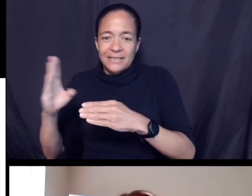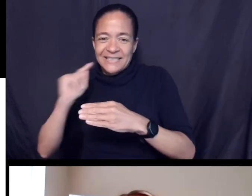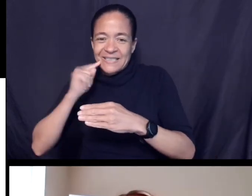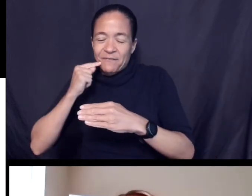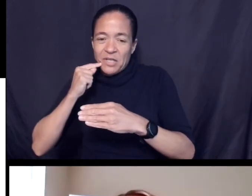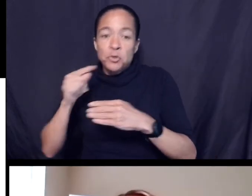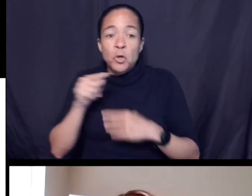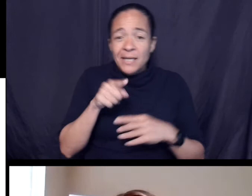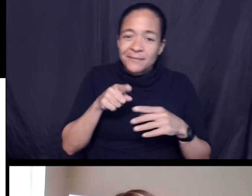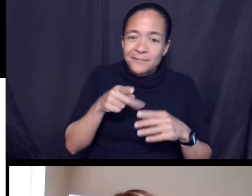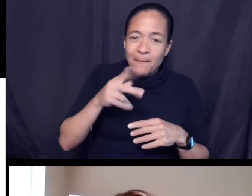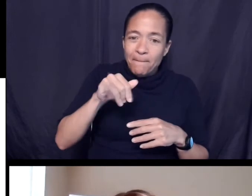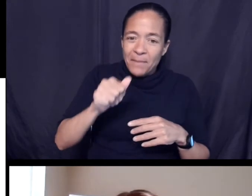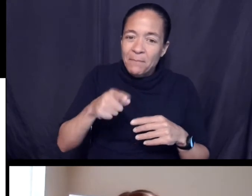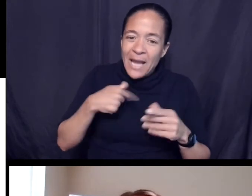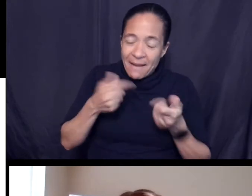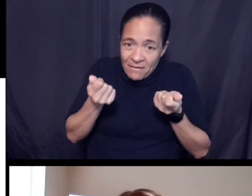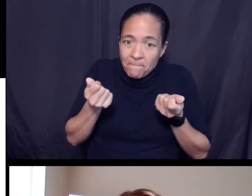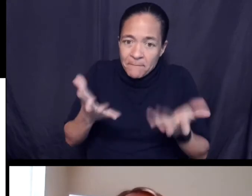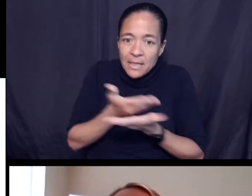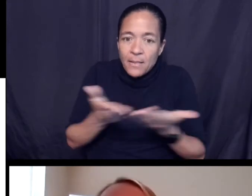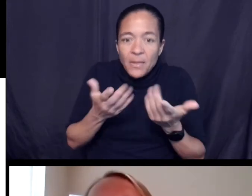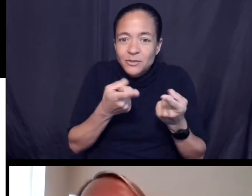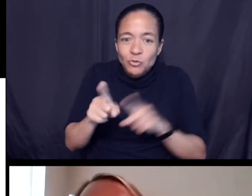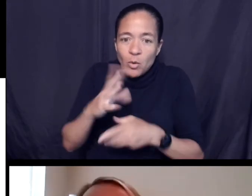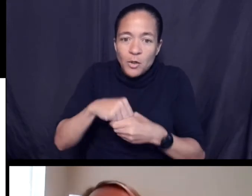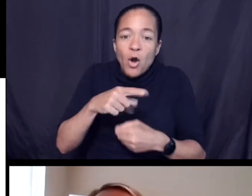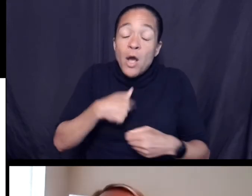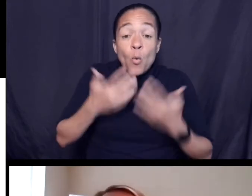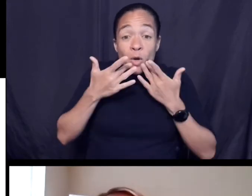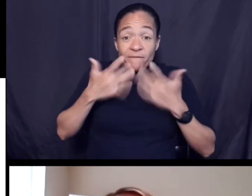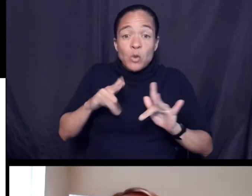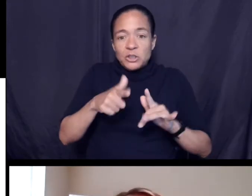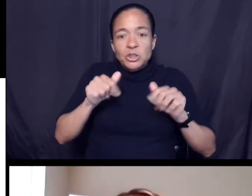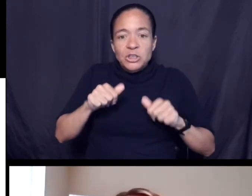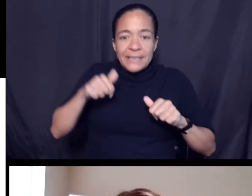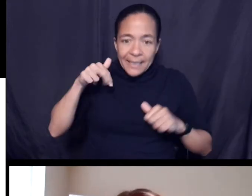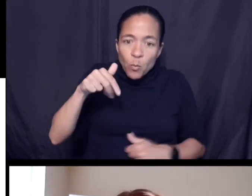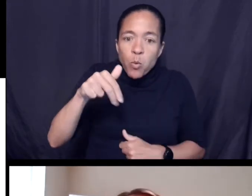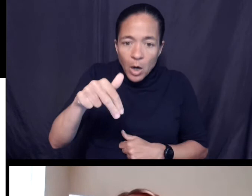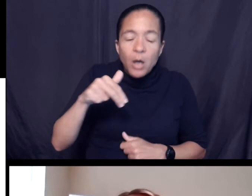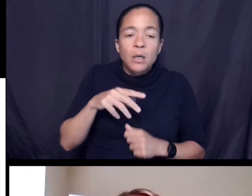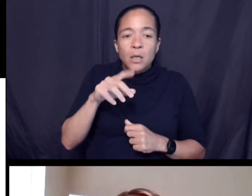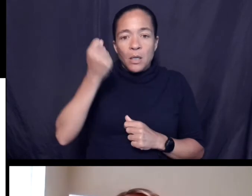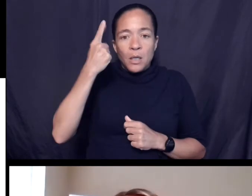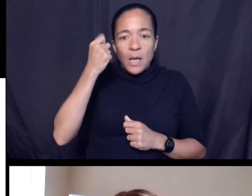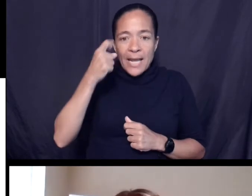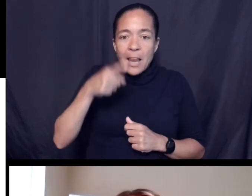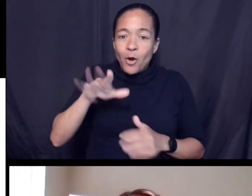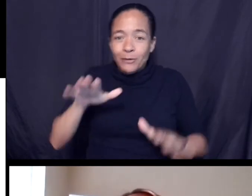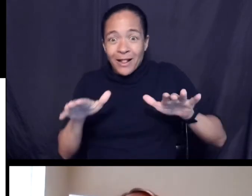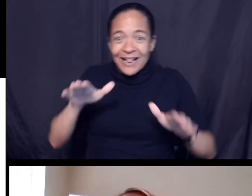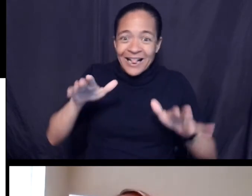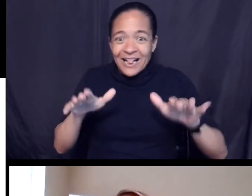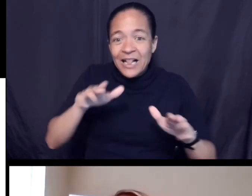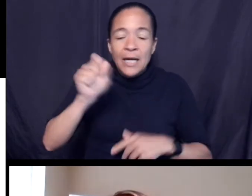on. We're fortunate that she's mobile. She is able to walk, however unsteady